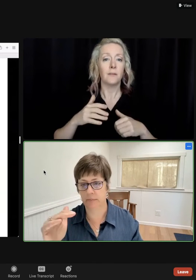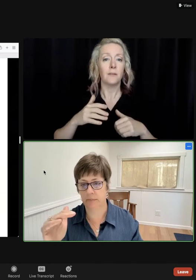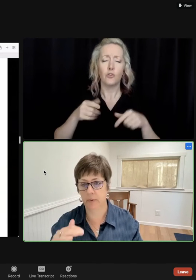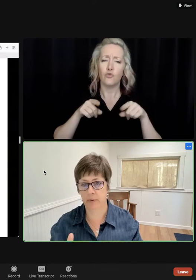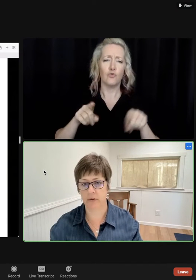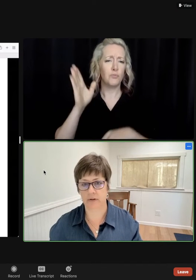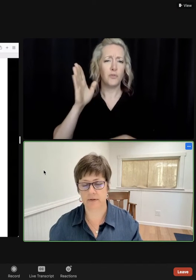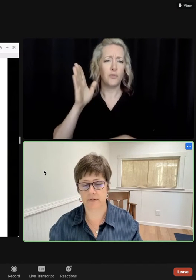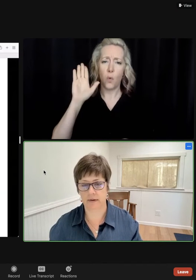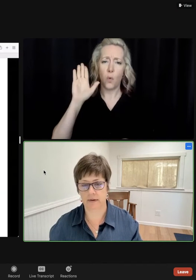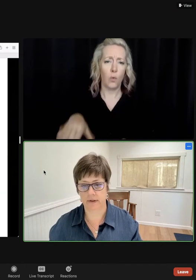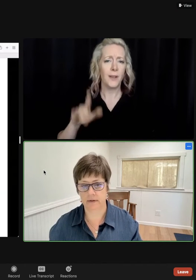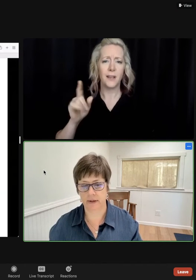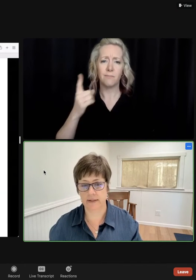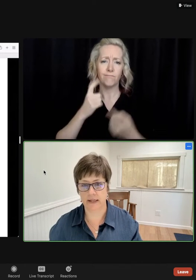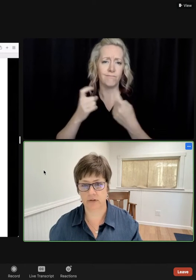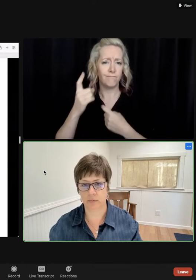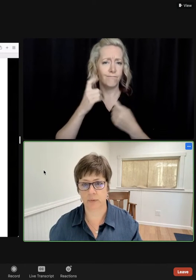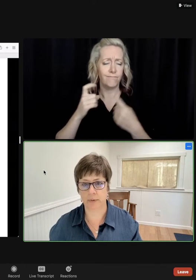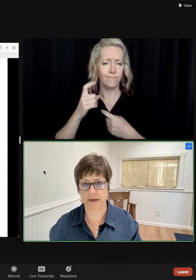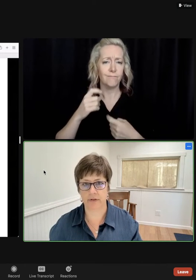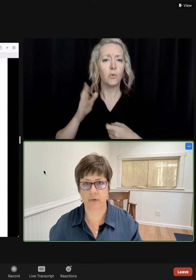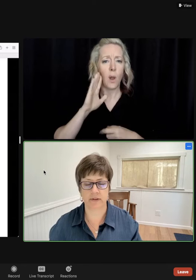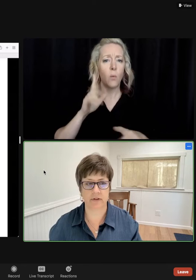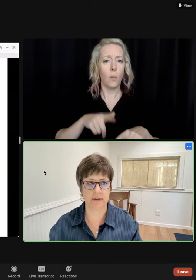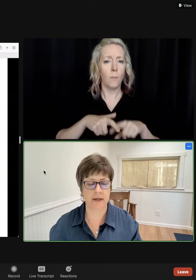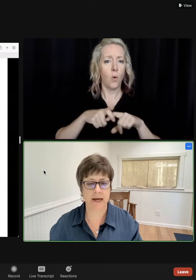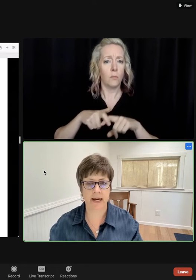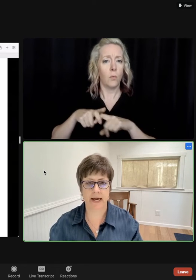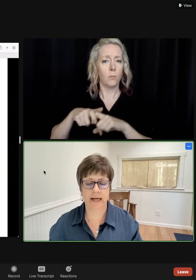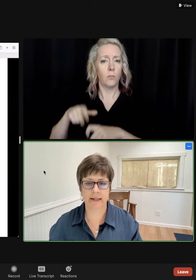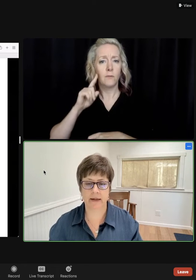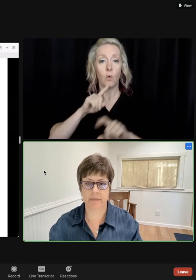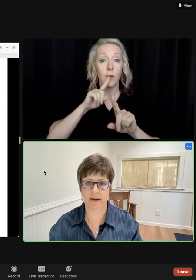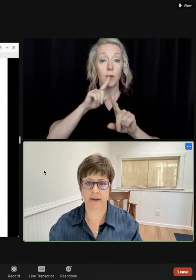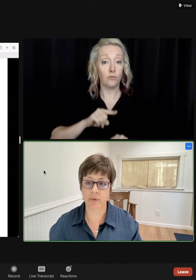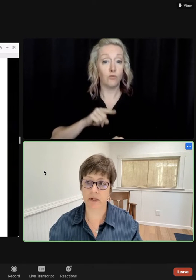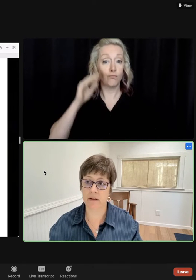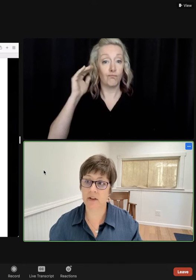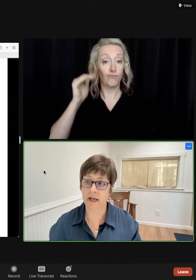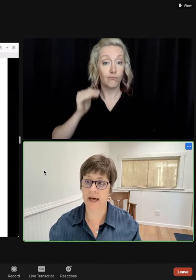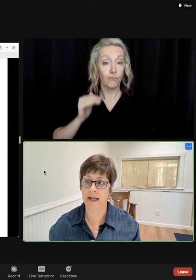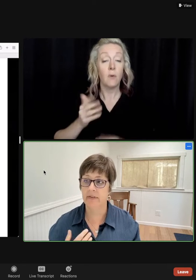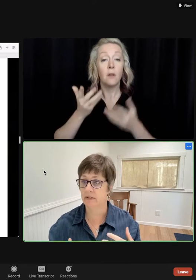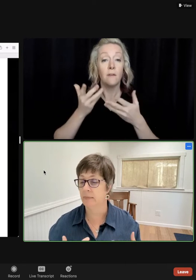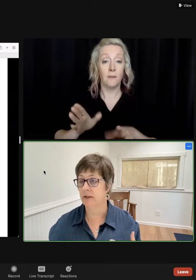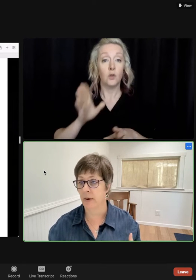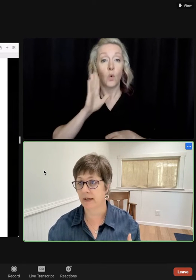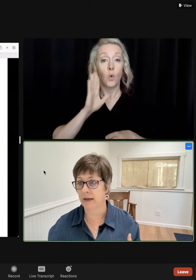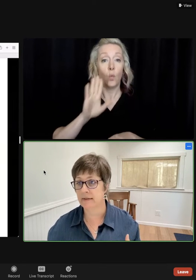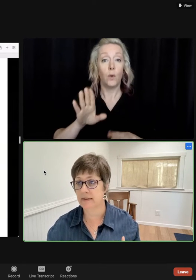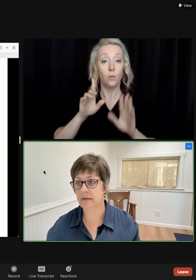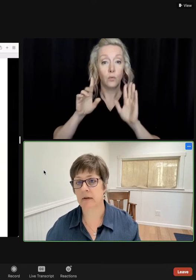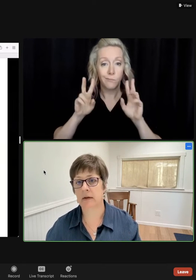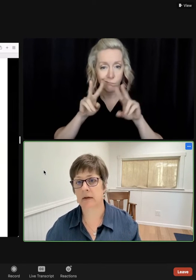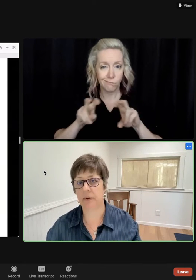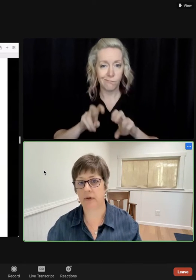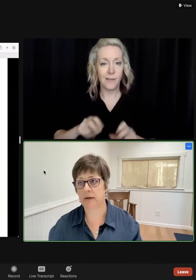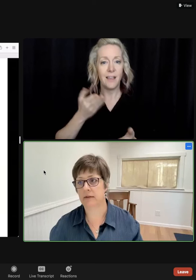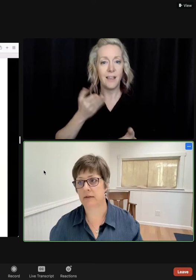So at different portions of the presentation, we'll break for questions. And then we're going to look at evidence-based